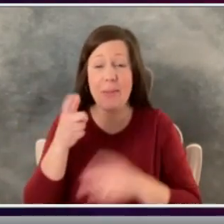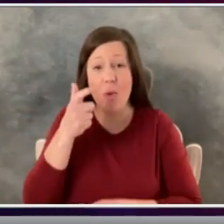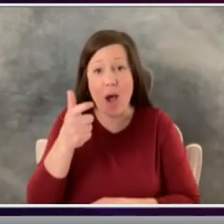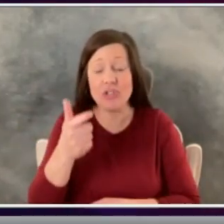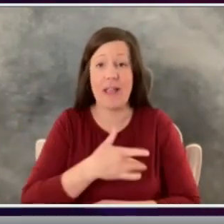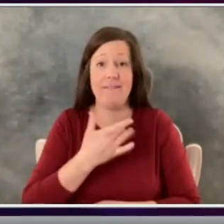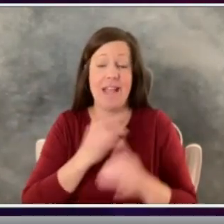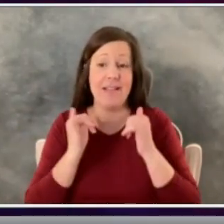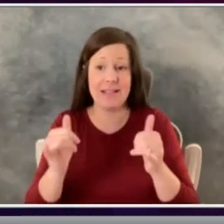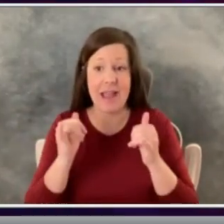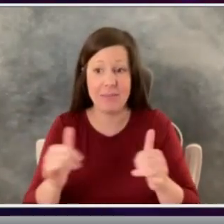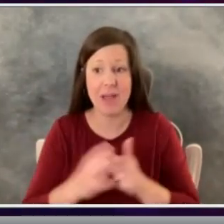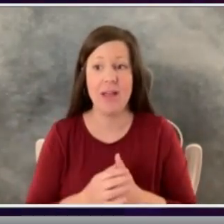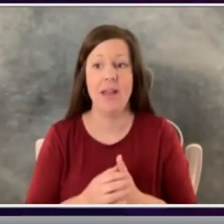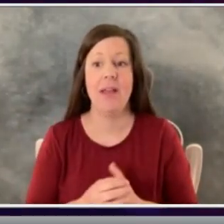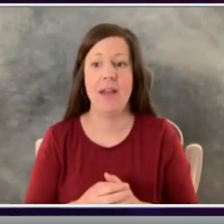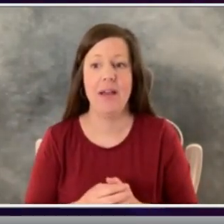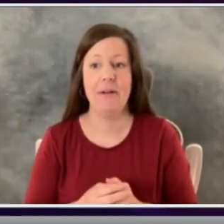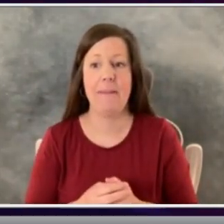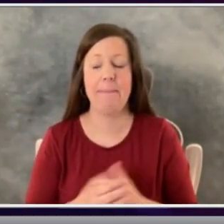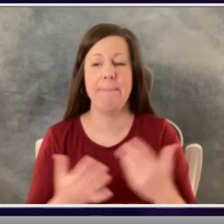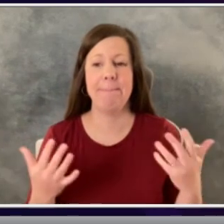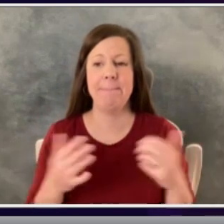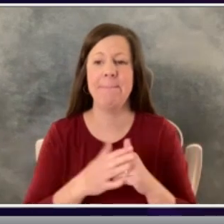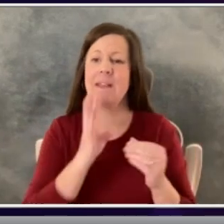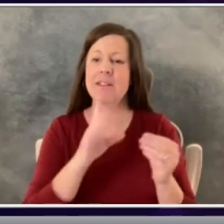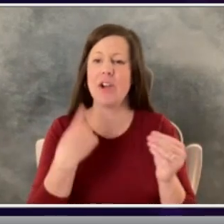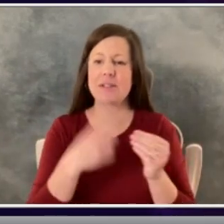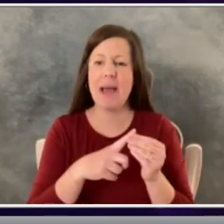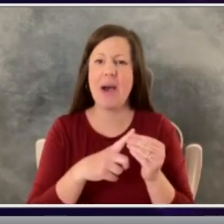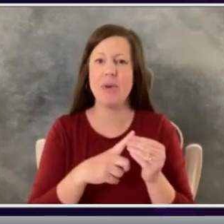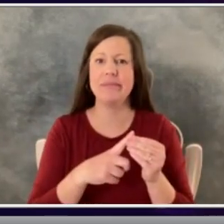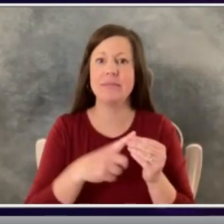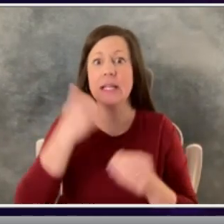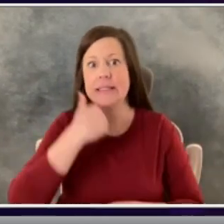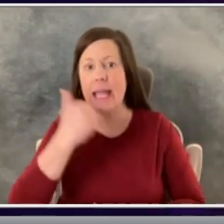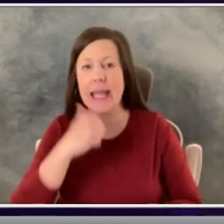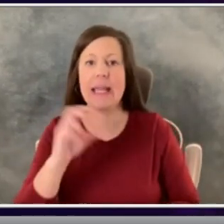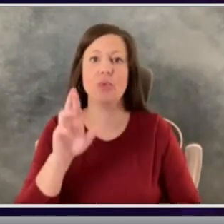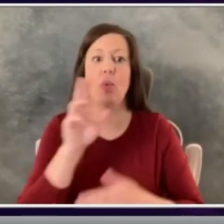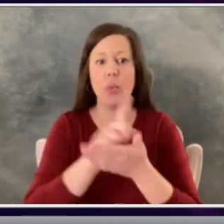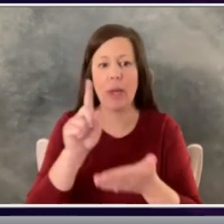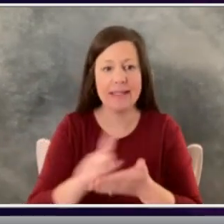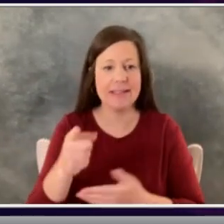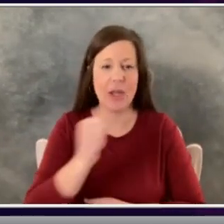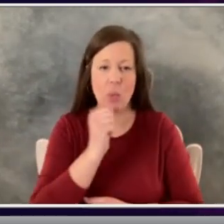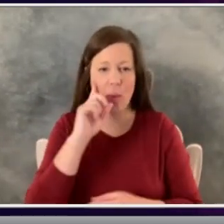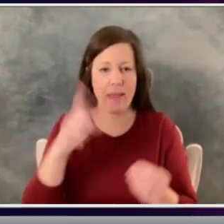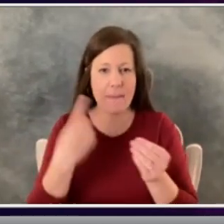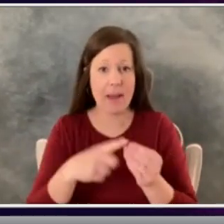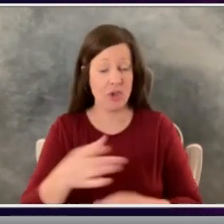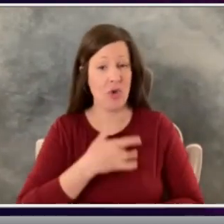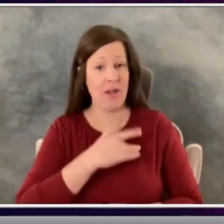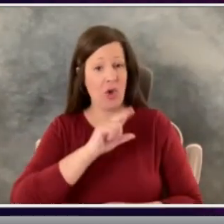talked about there are days or weeks when you don't think about it. Do you feel guilty when you don't think about